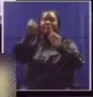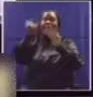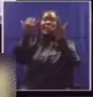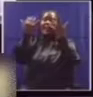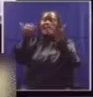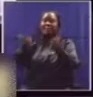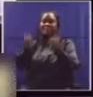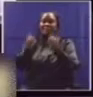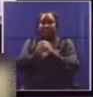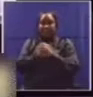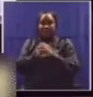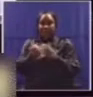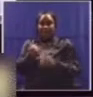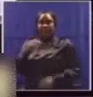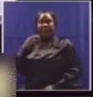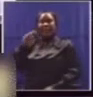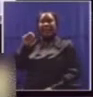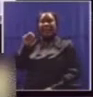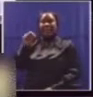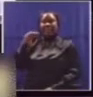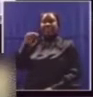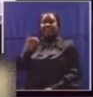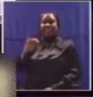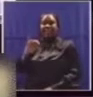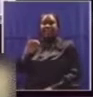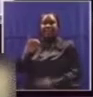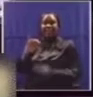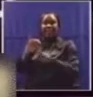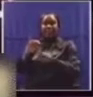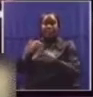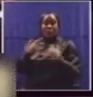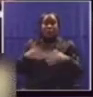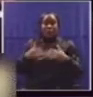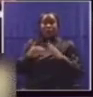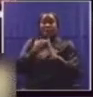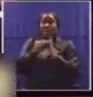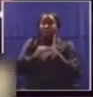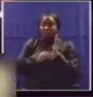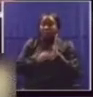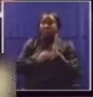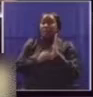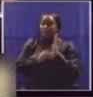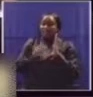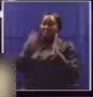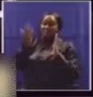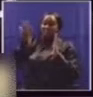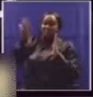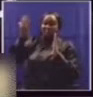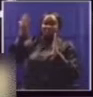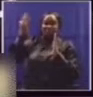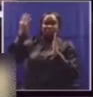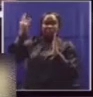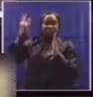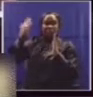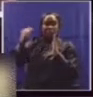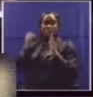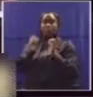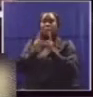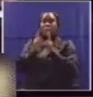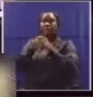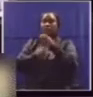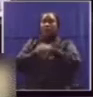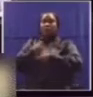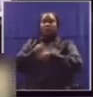Policy, whose bill we are debating today, has been in construction since the gazetting of the Green Paper just over 12 years